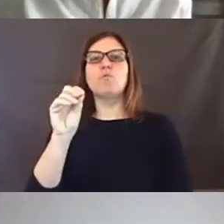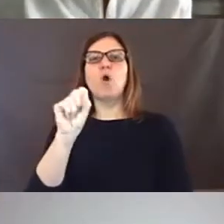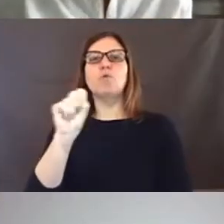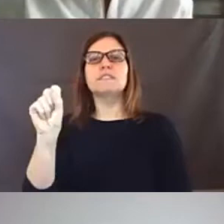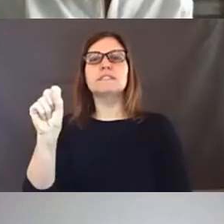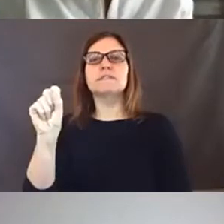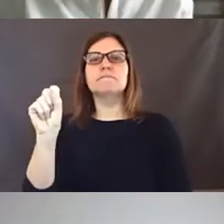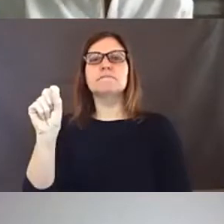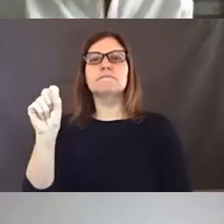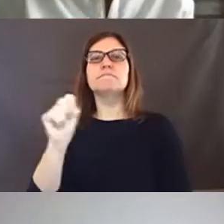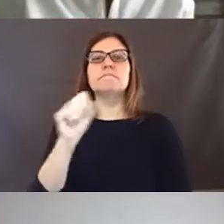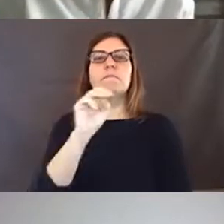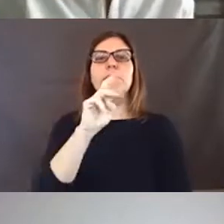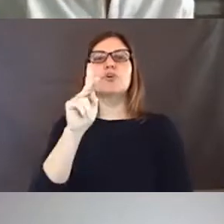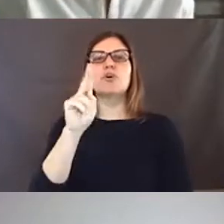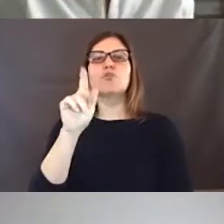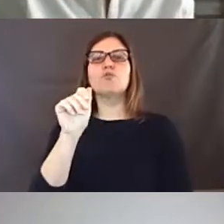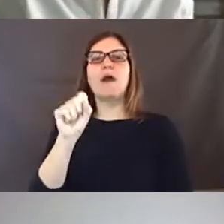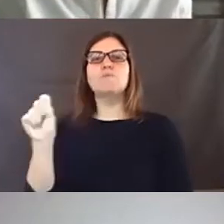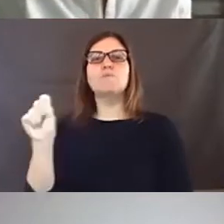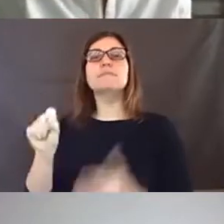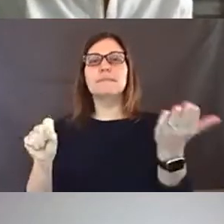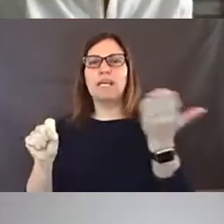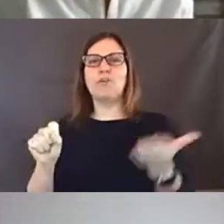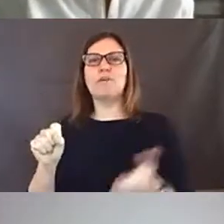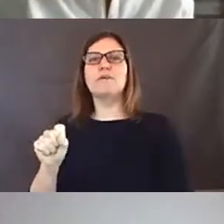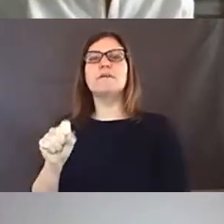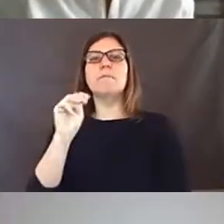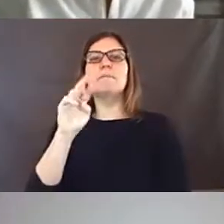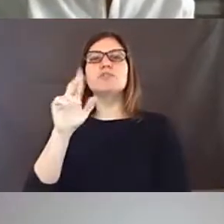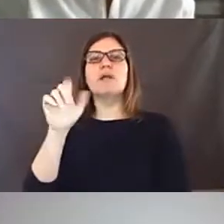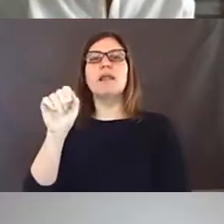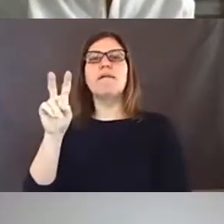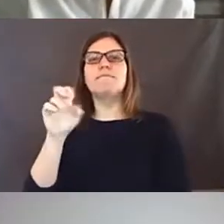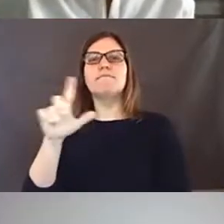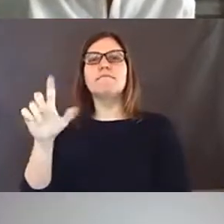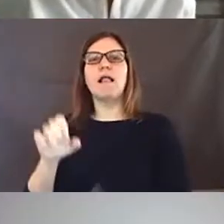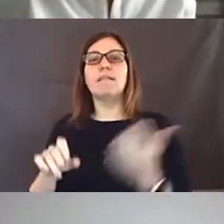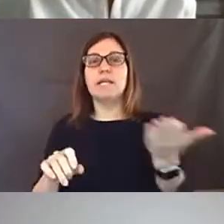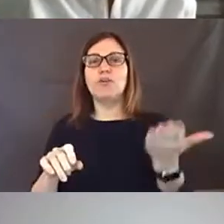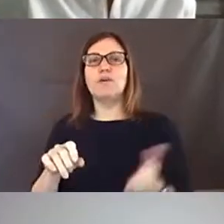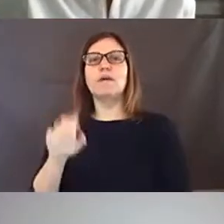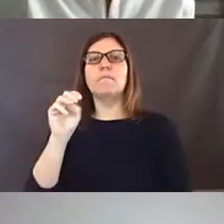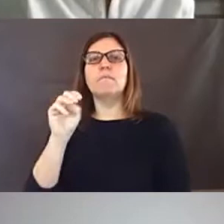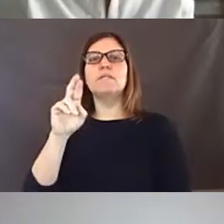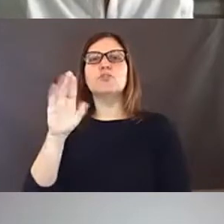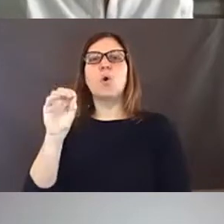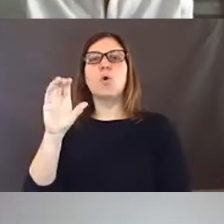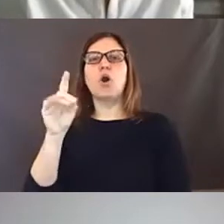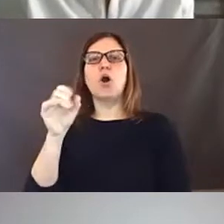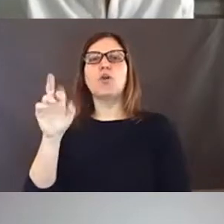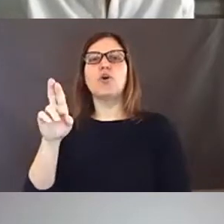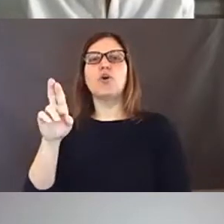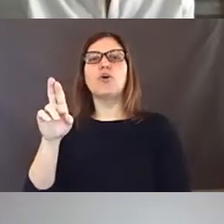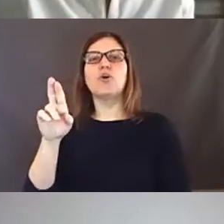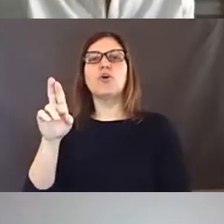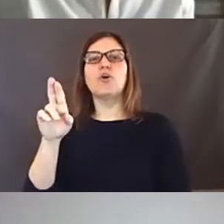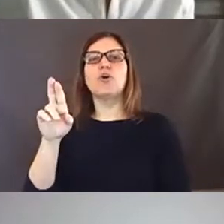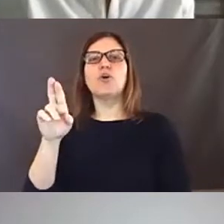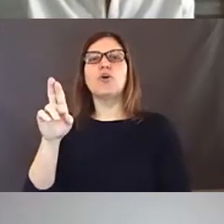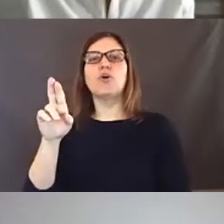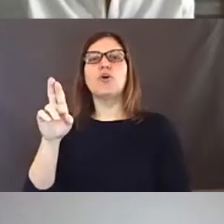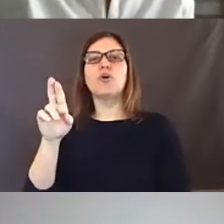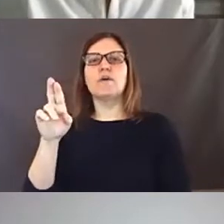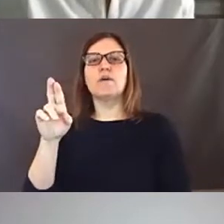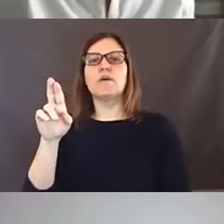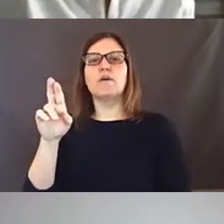Mr. Kraus. Here. Mr. Lavelle. Here. Mr. O'Connor. You need to get to know